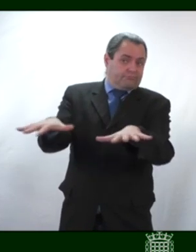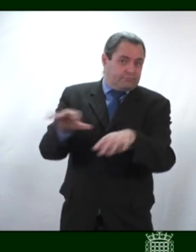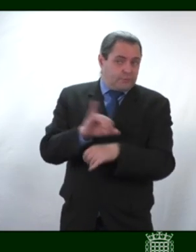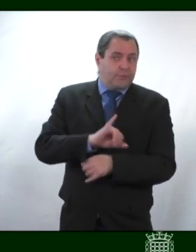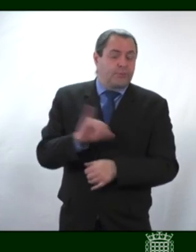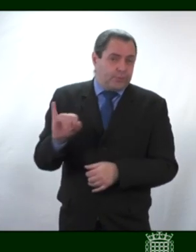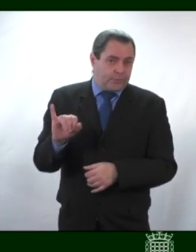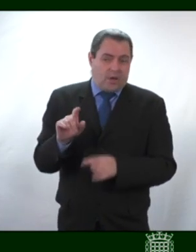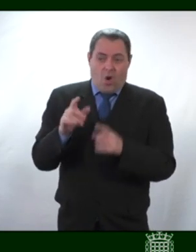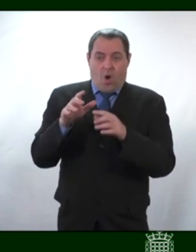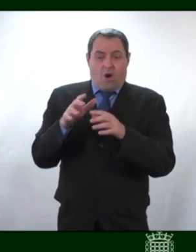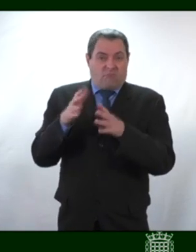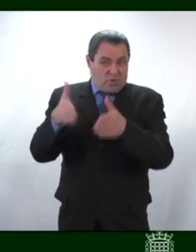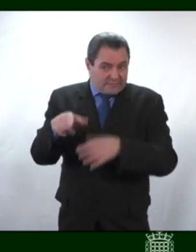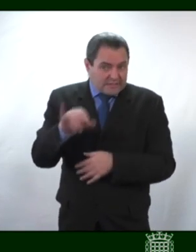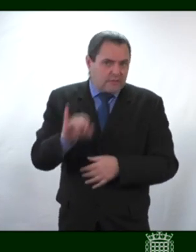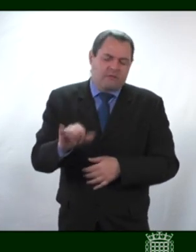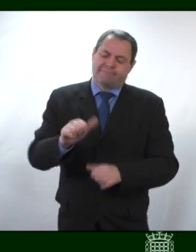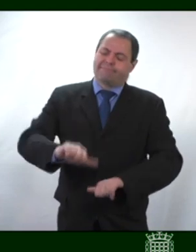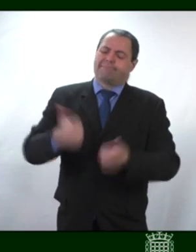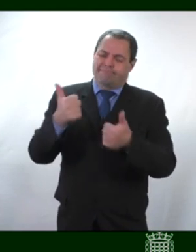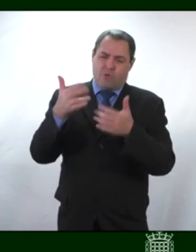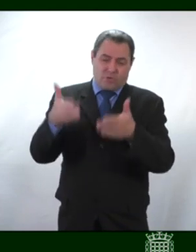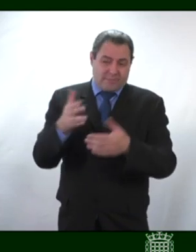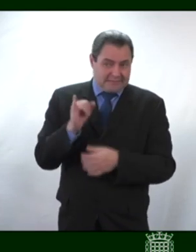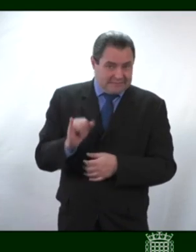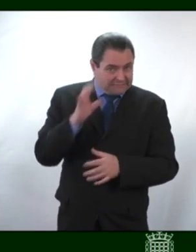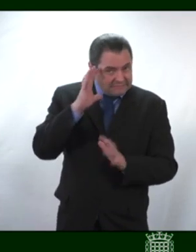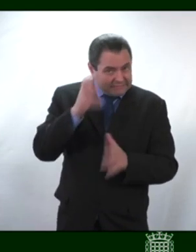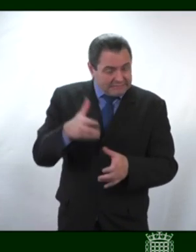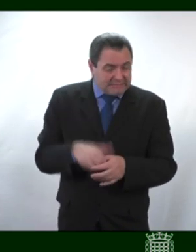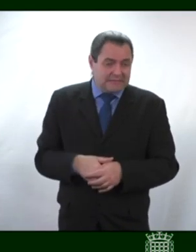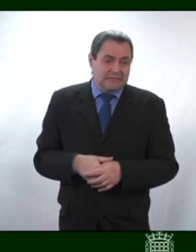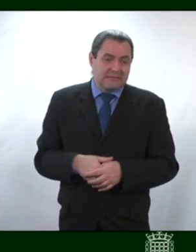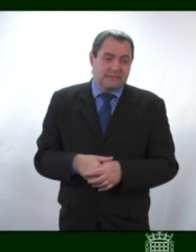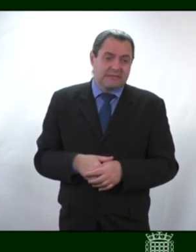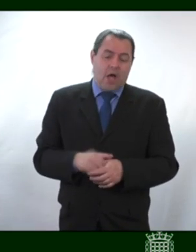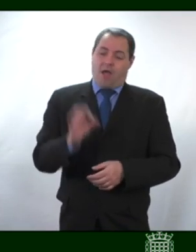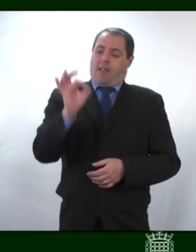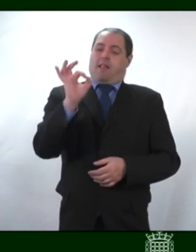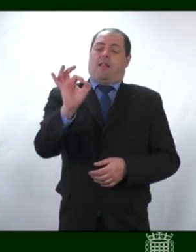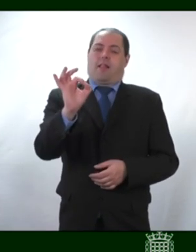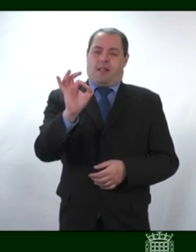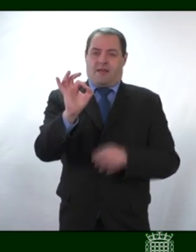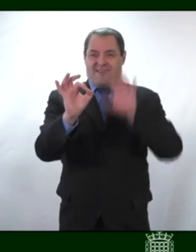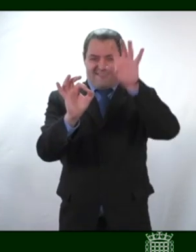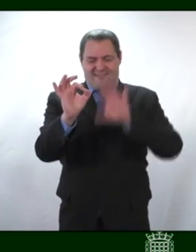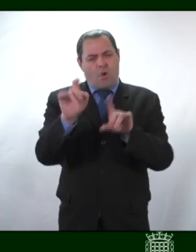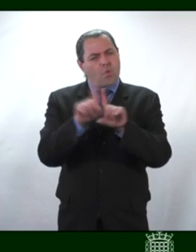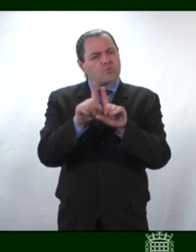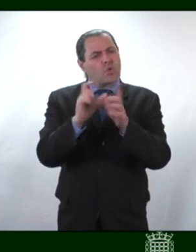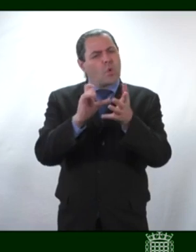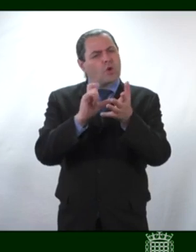impact on Warrington Hospital, which is an excellent hospital. Of course, Warrington isn't an island because Cheshire as